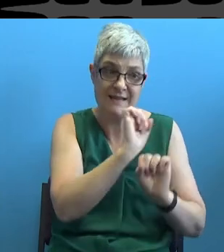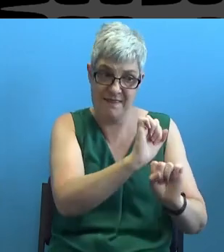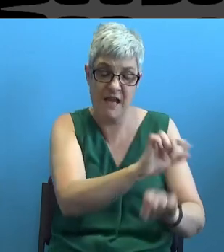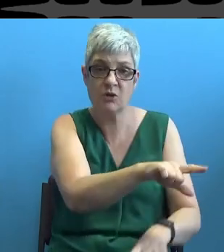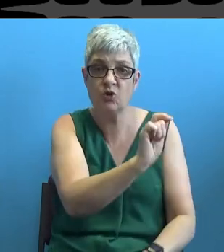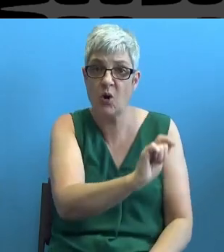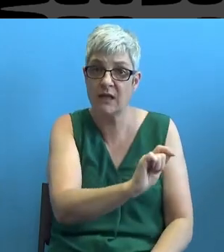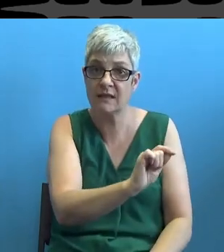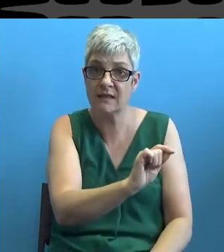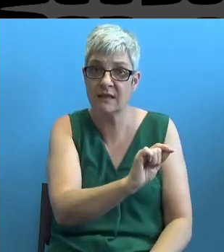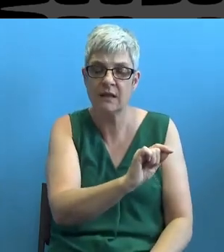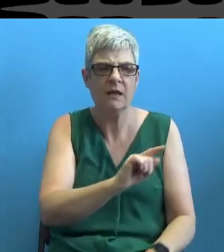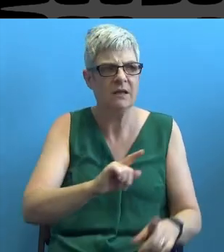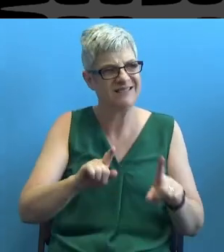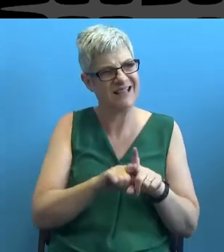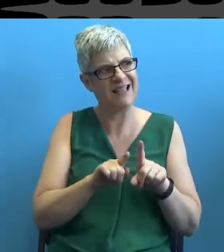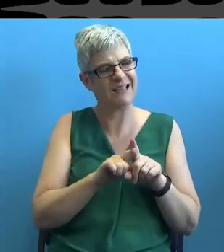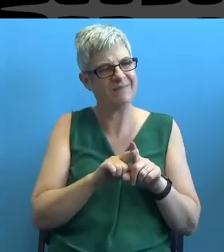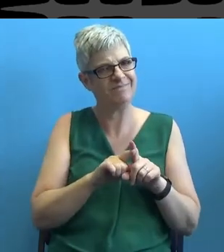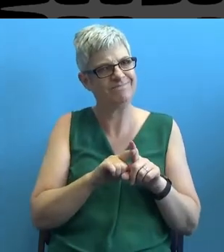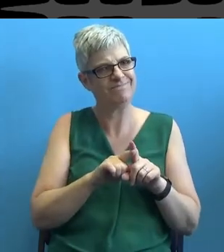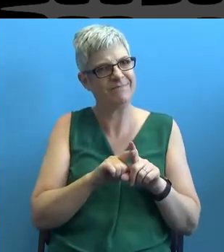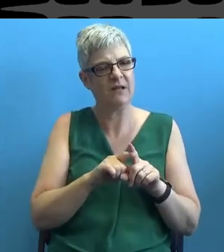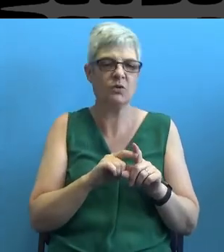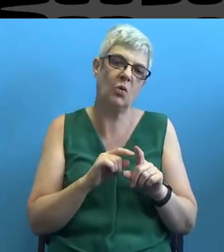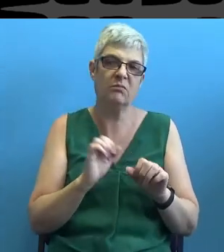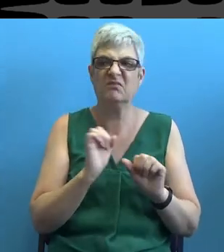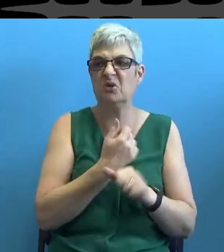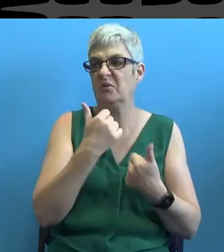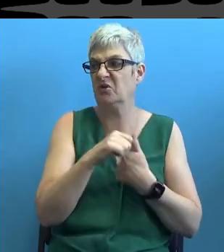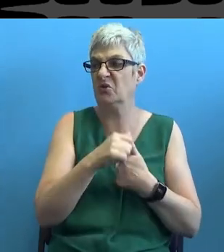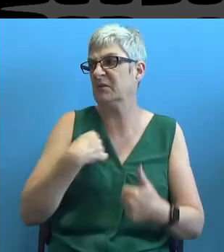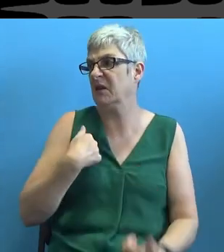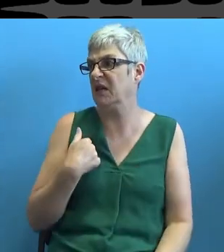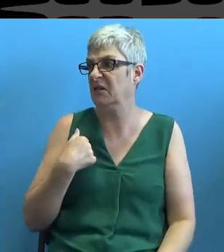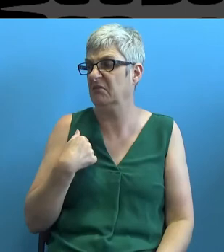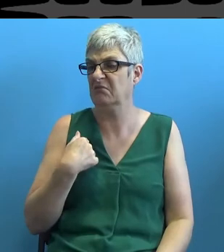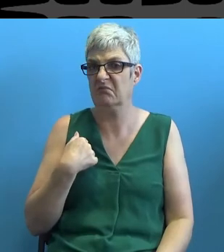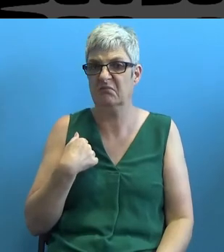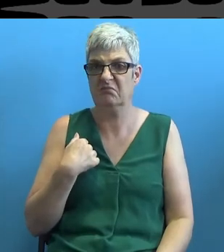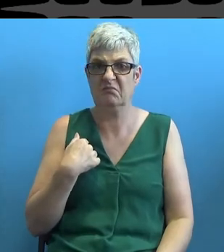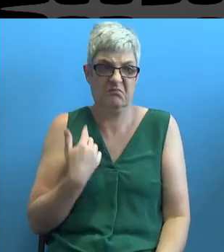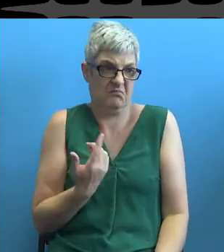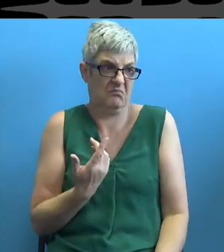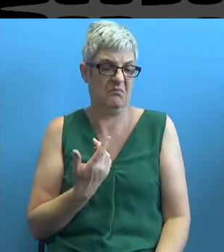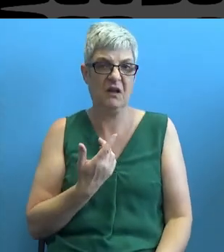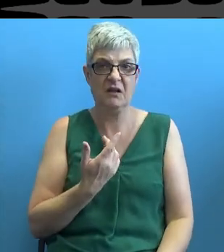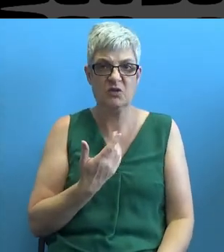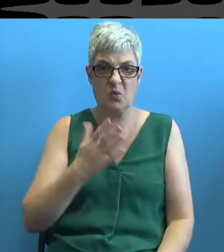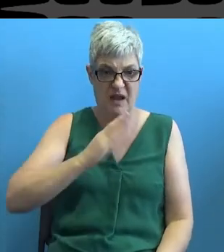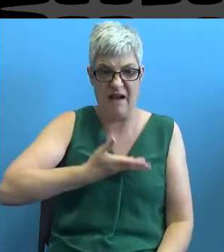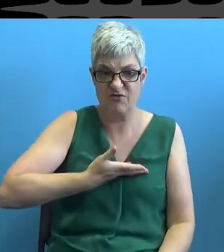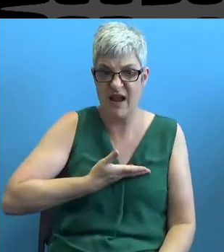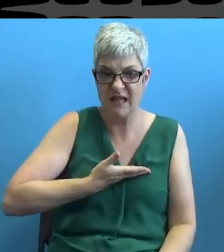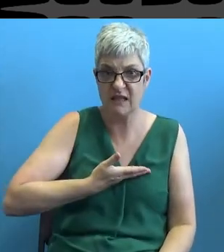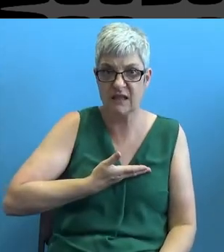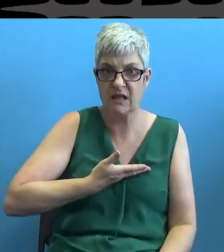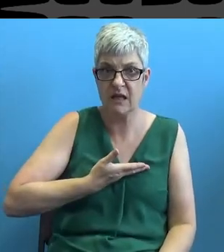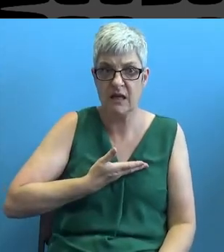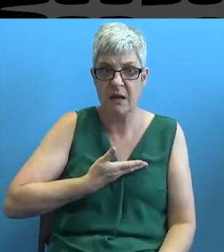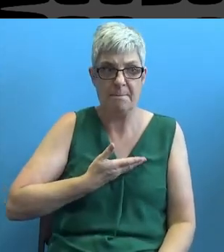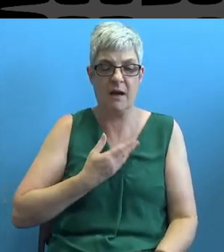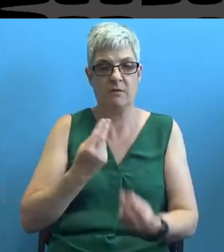As if we were only to do what suits us, what appeals to us. As if we only have rights but not